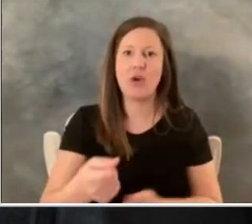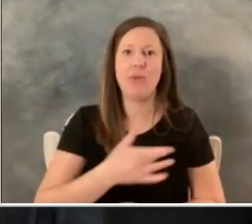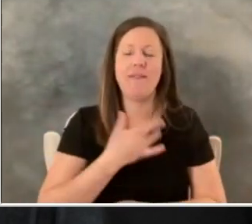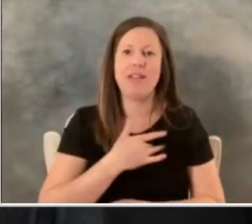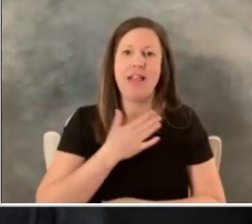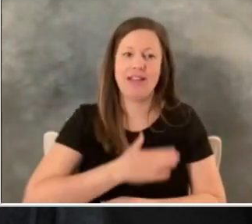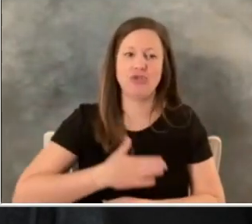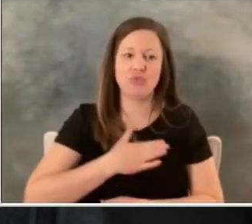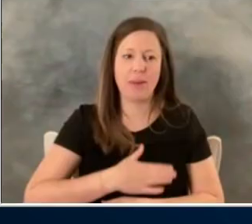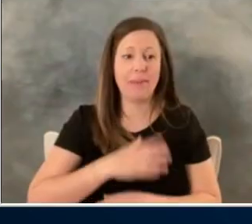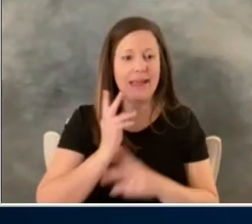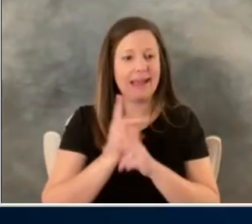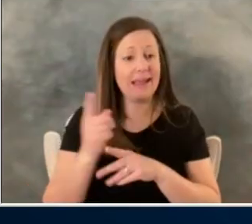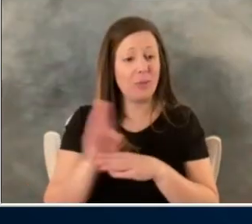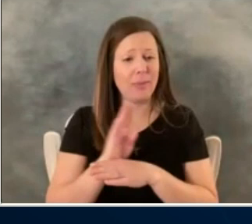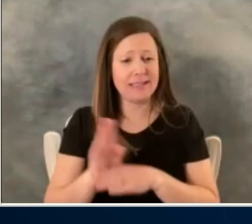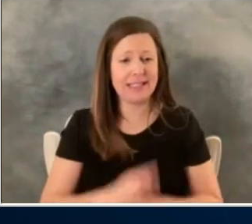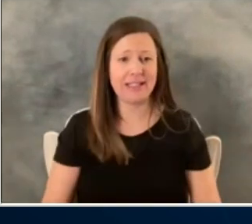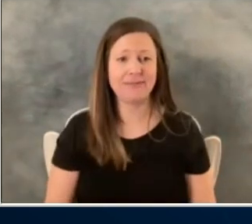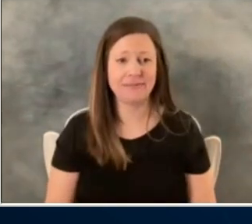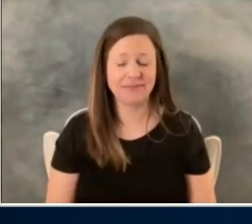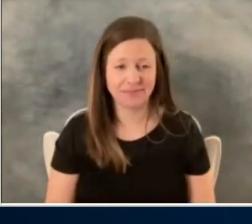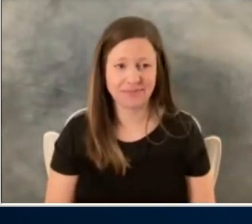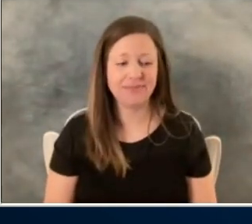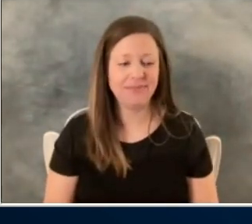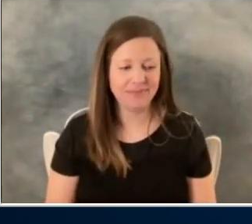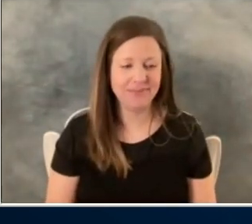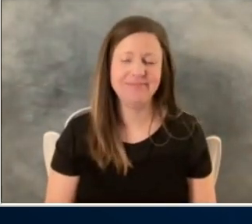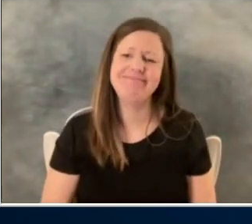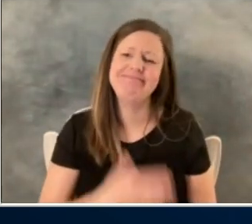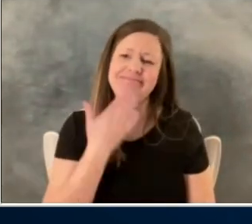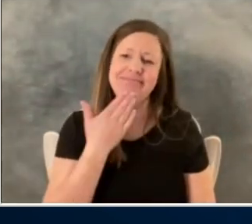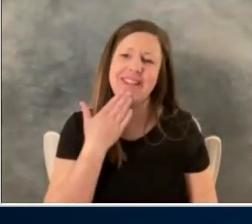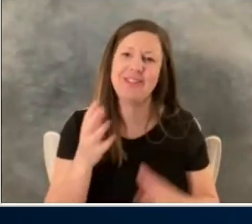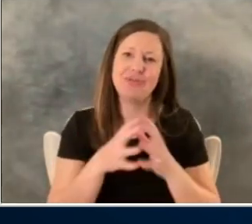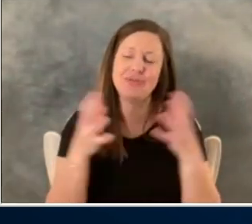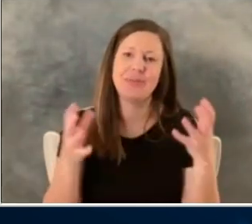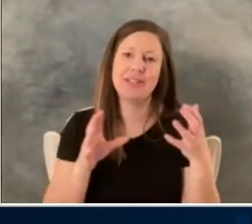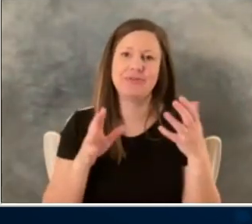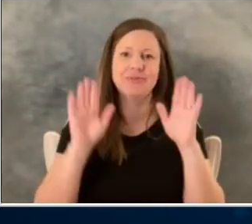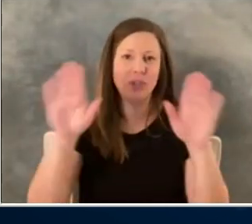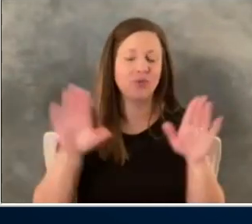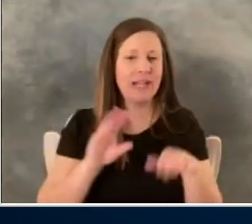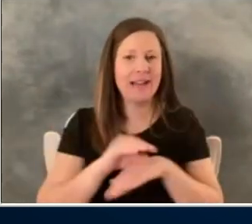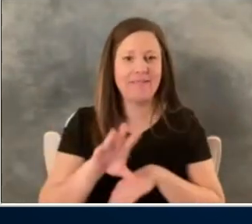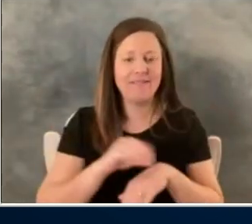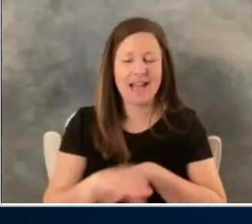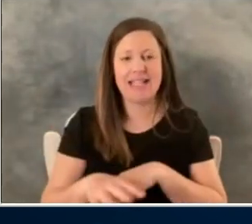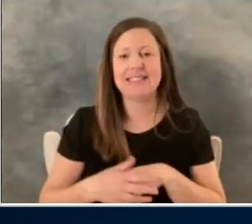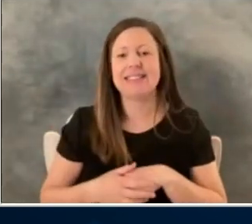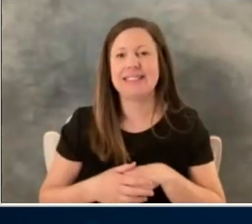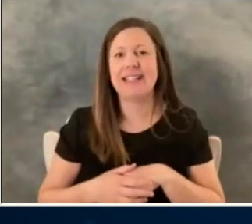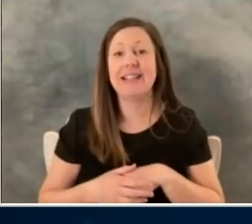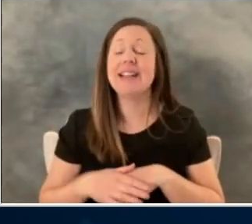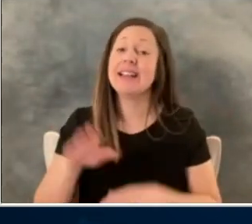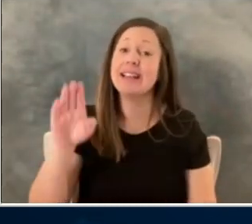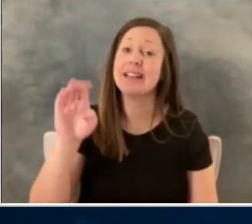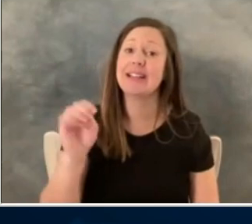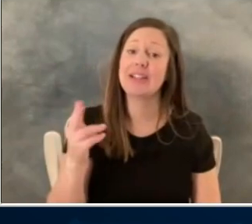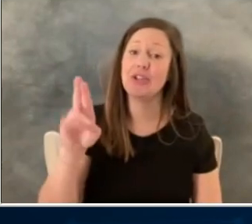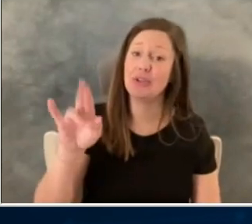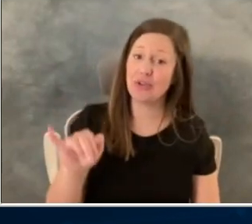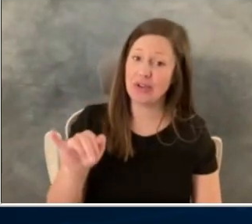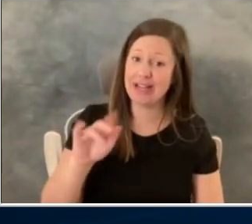busy. Great advice. Great advice. Thank you again for sharing your part of the story, Erin. Yuri, wrap us up. What's your